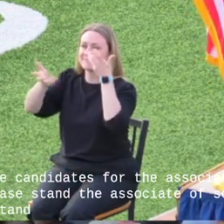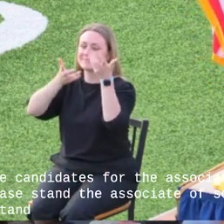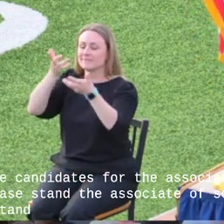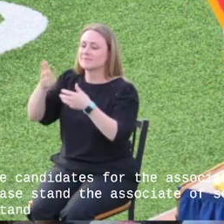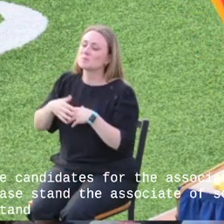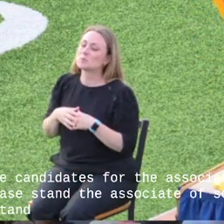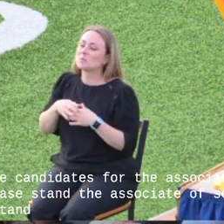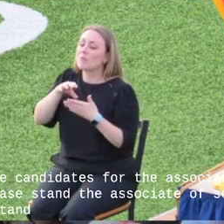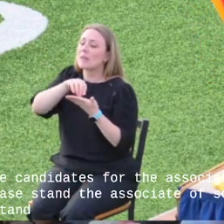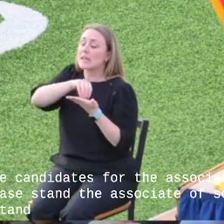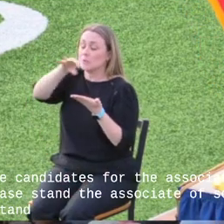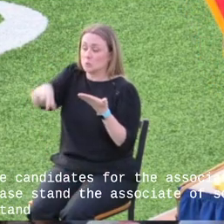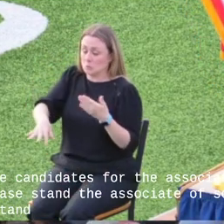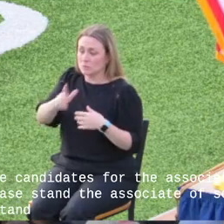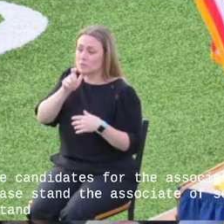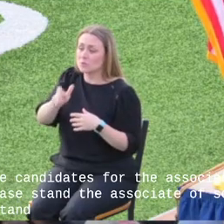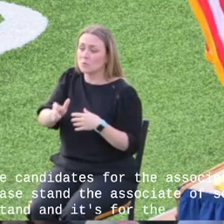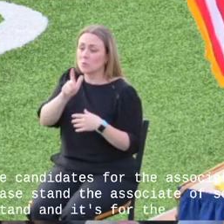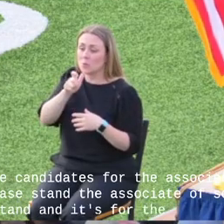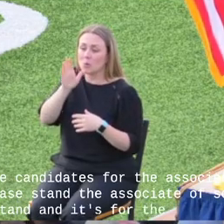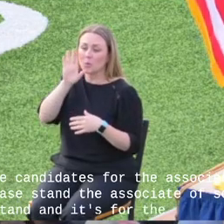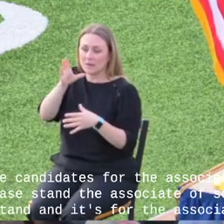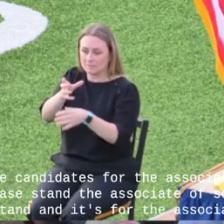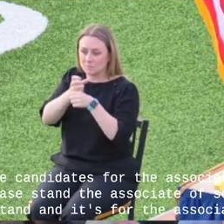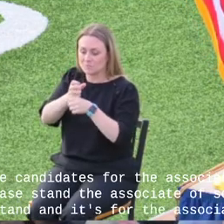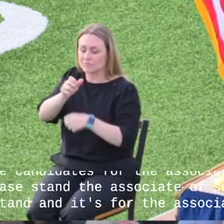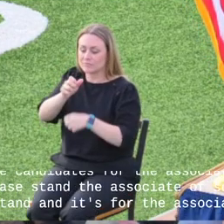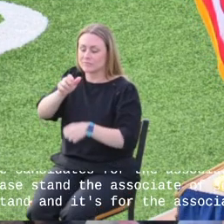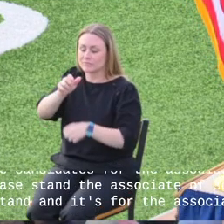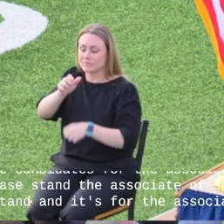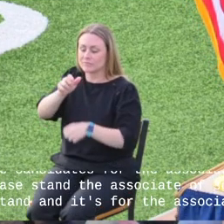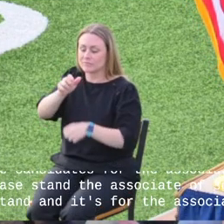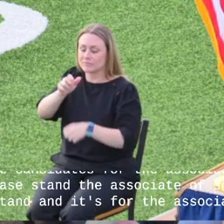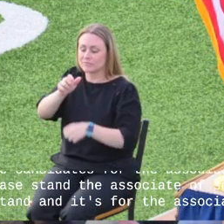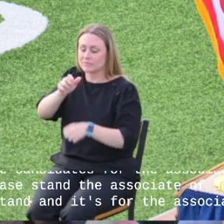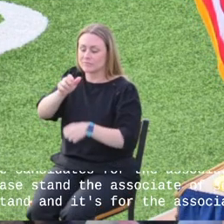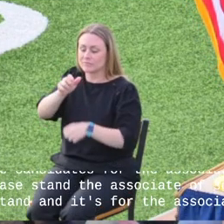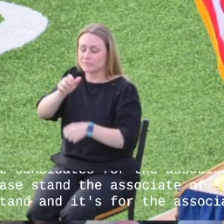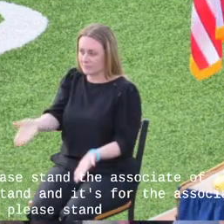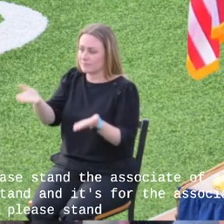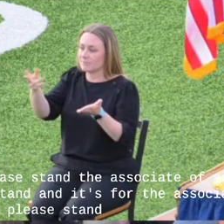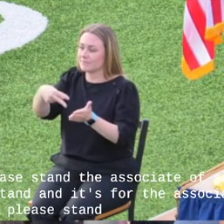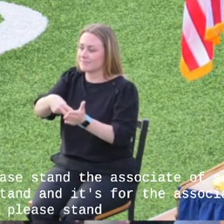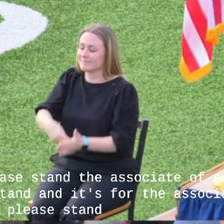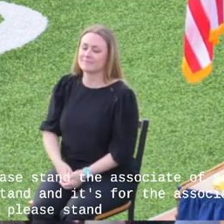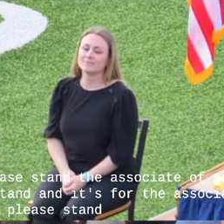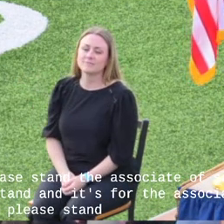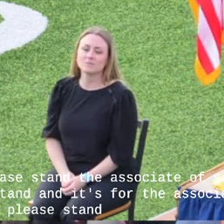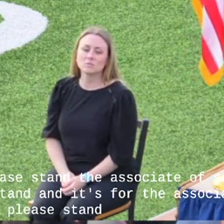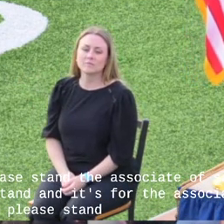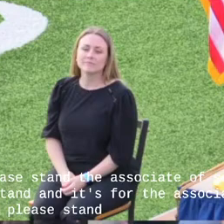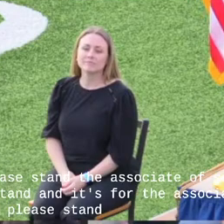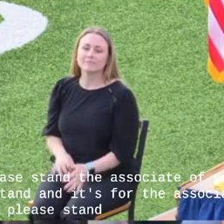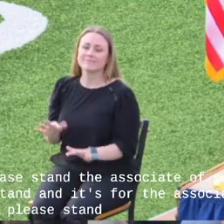Would the students who are candidates for the Associate in Applied Science please stand?